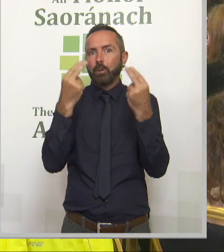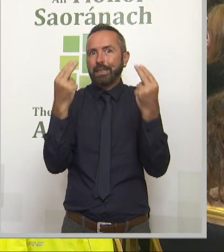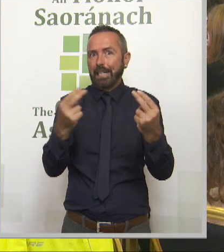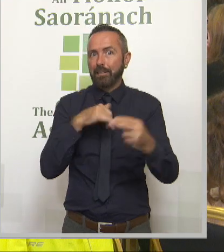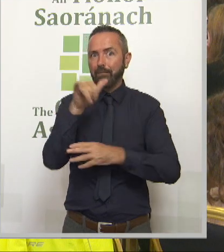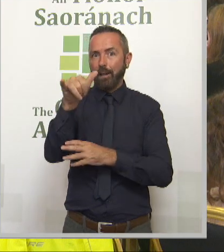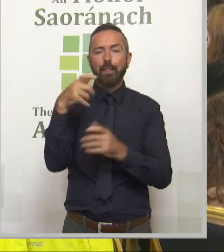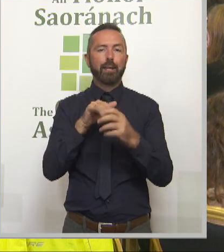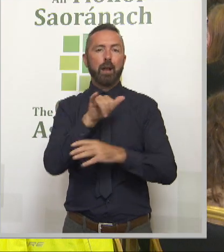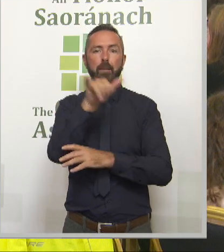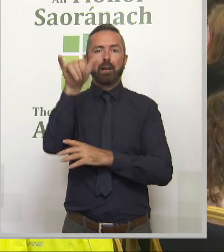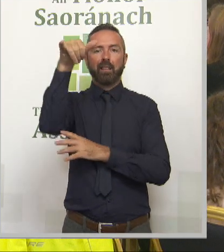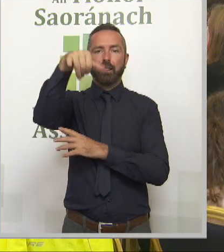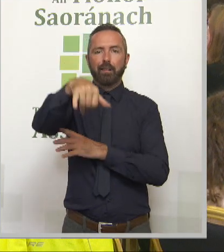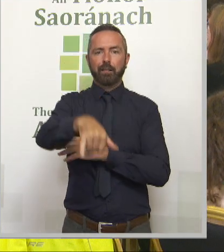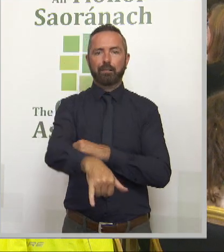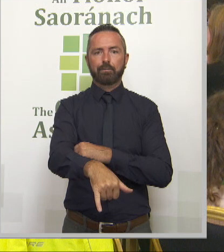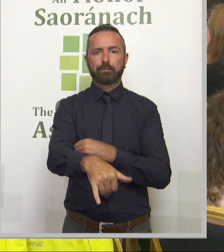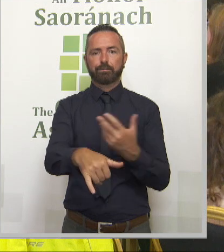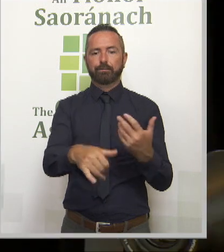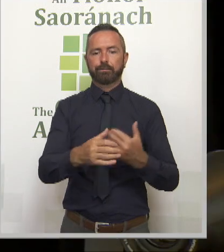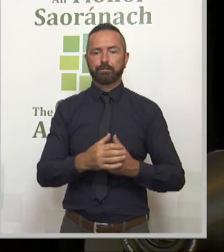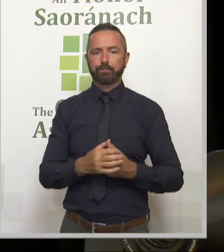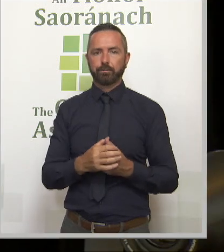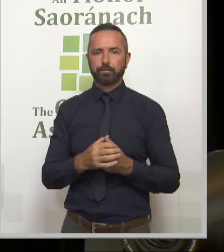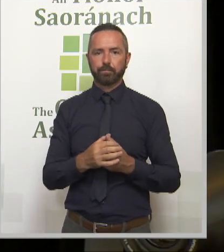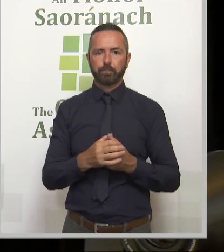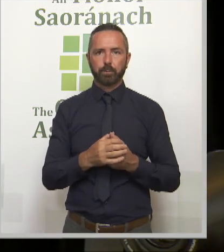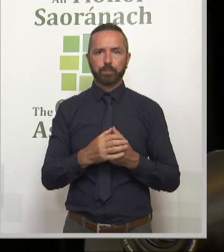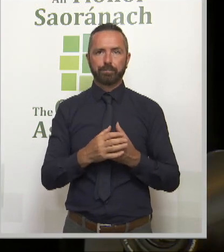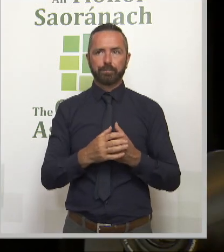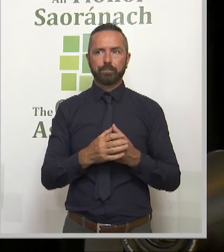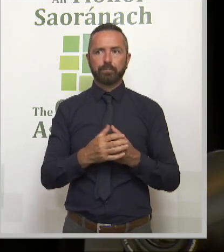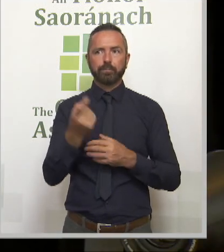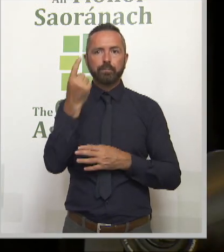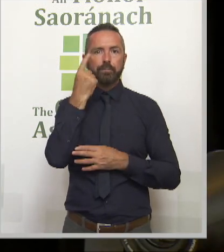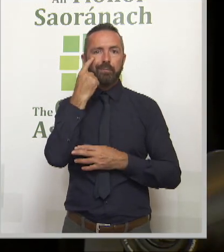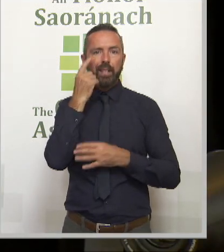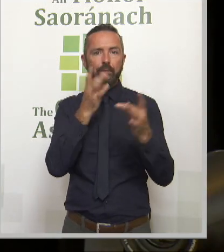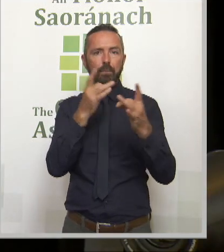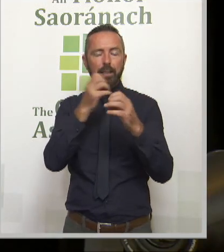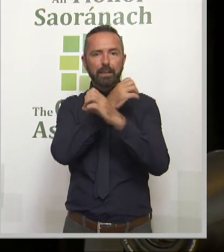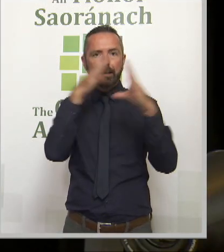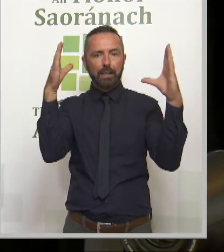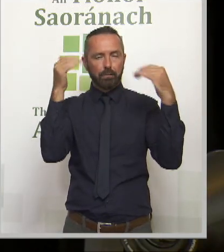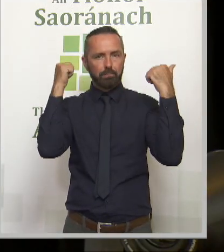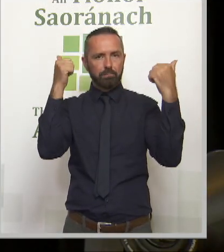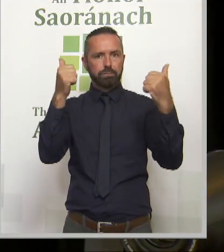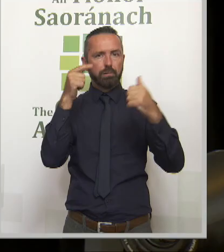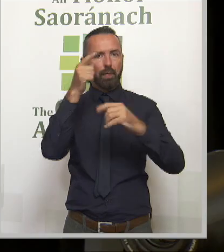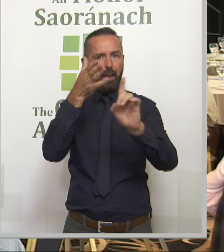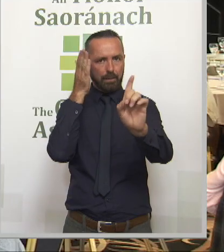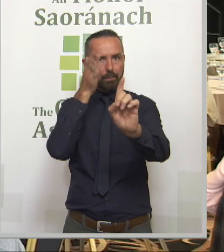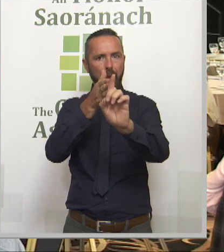the airplane will crash. And the evidence makes it clear that that is the trajectory that